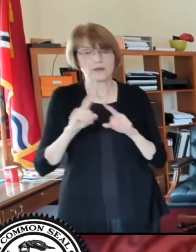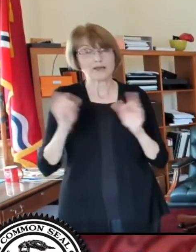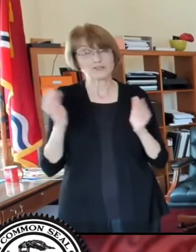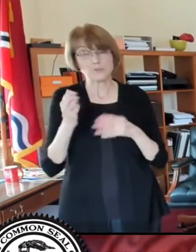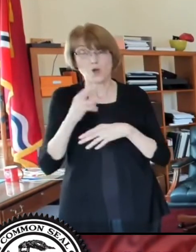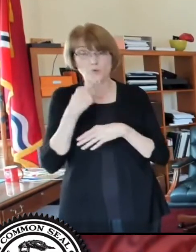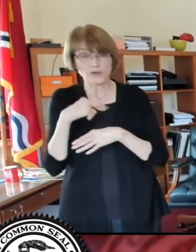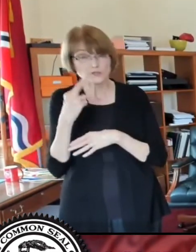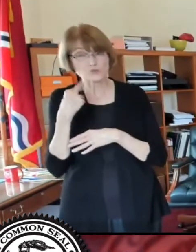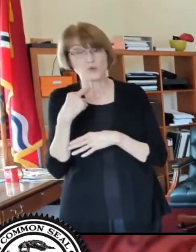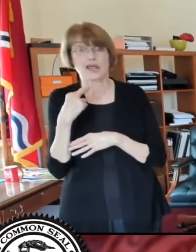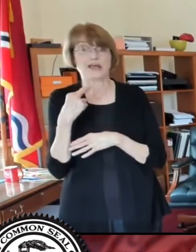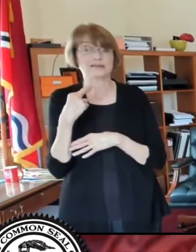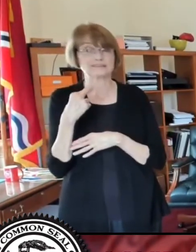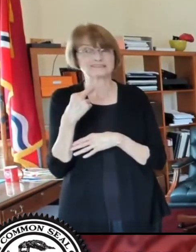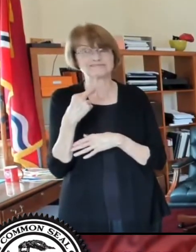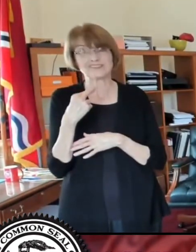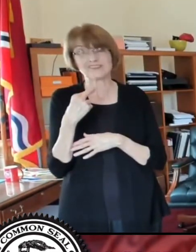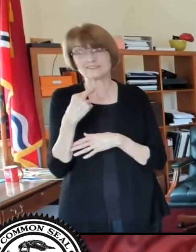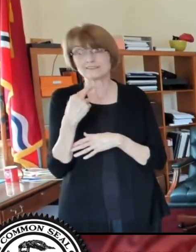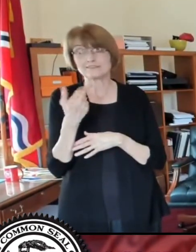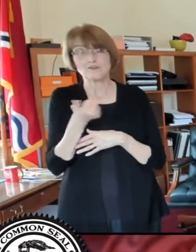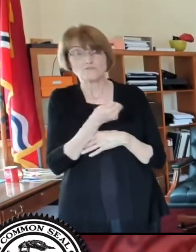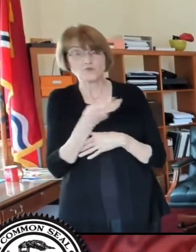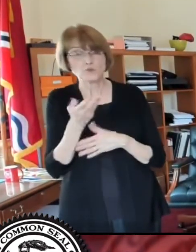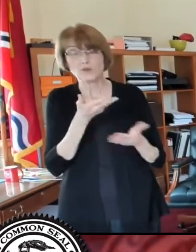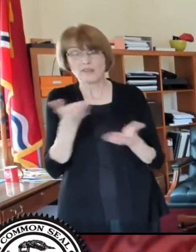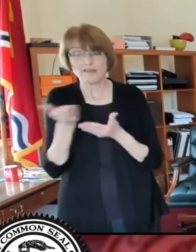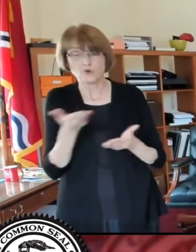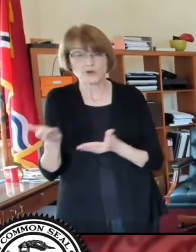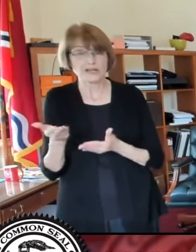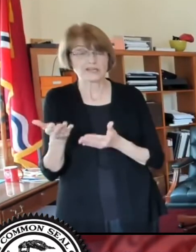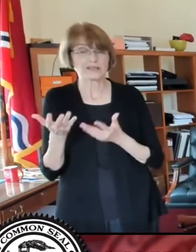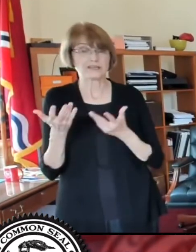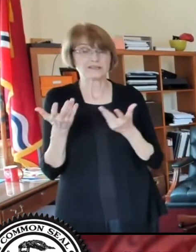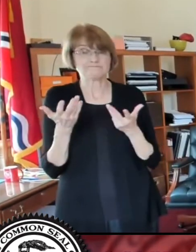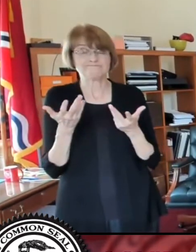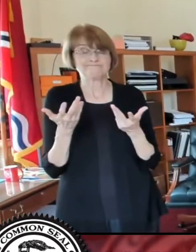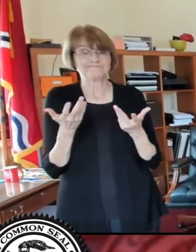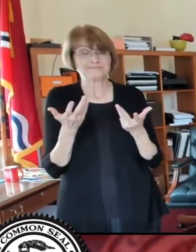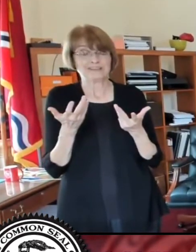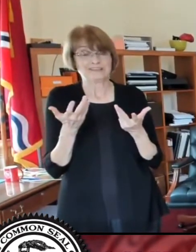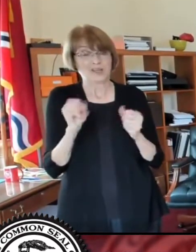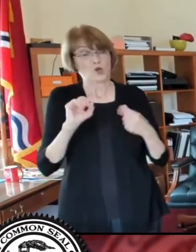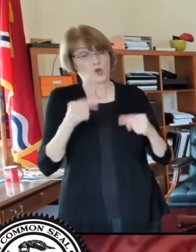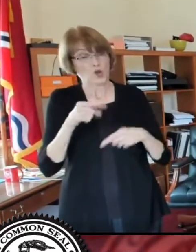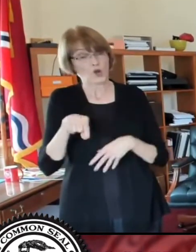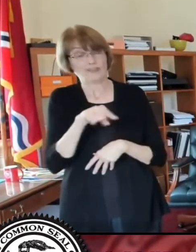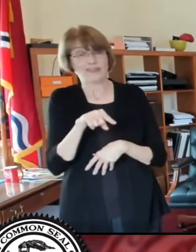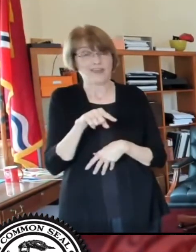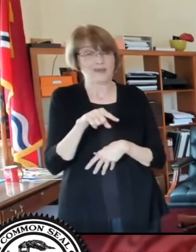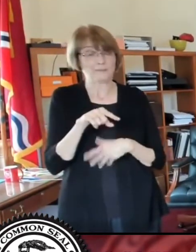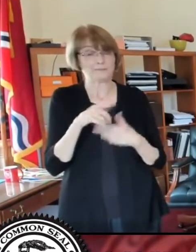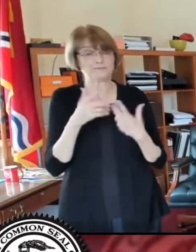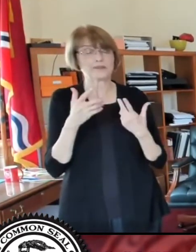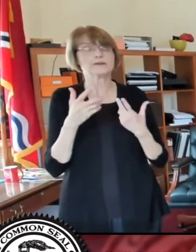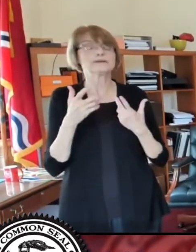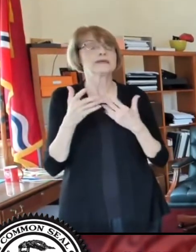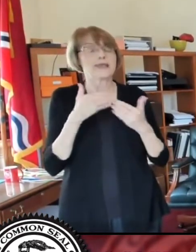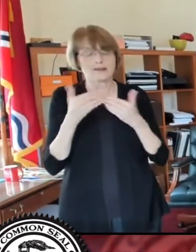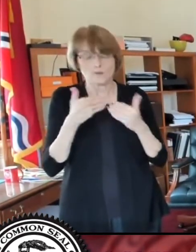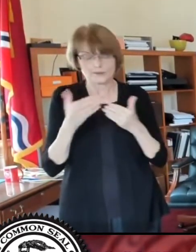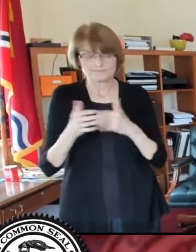who don't have a lot of delivery, because they just might, you know, it might not be advantageous for them to do it. But at any